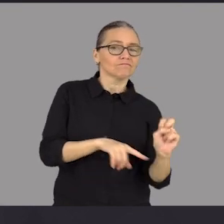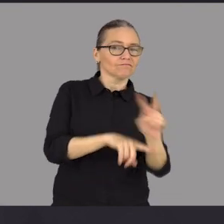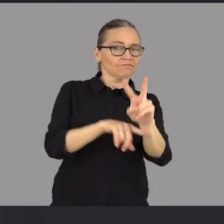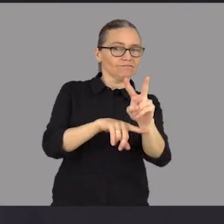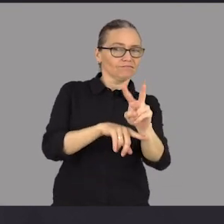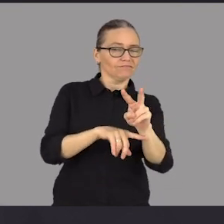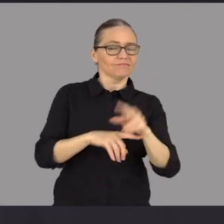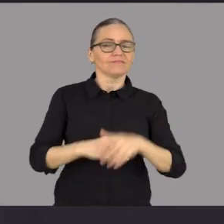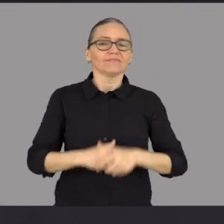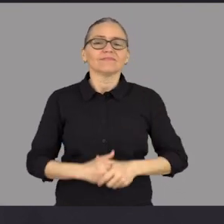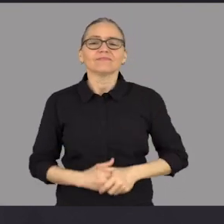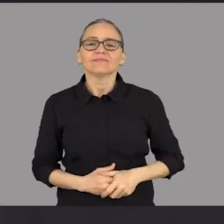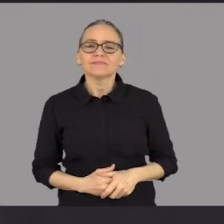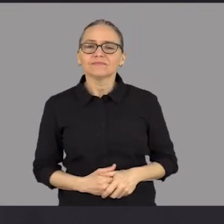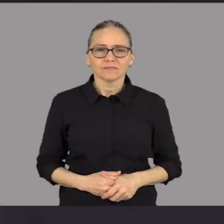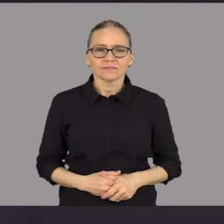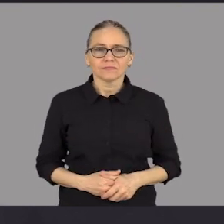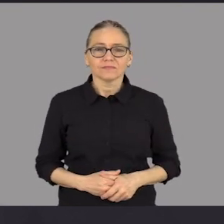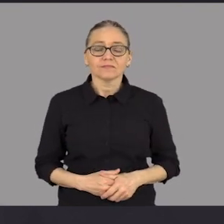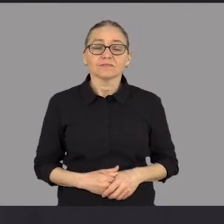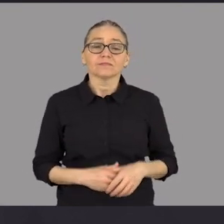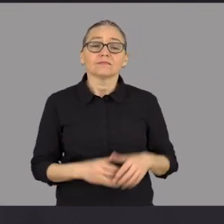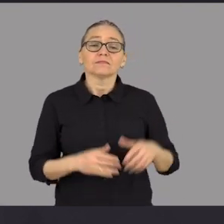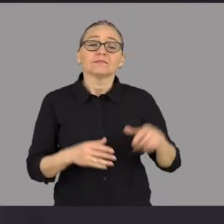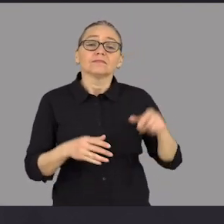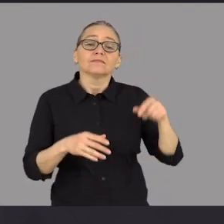the link in the chat box shortly.